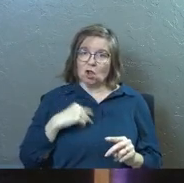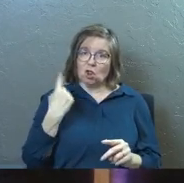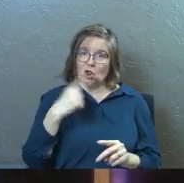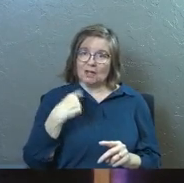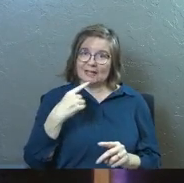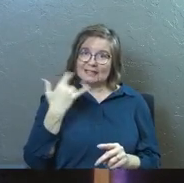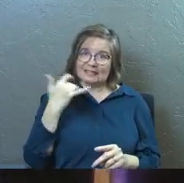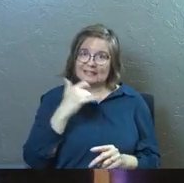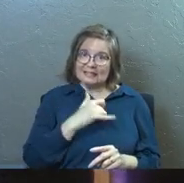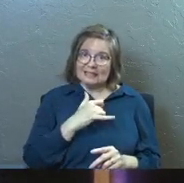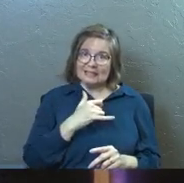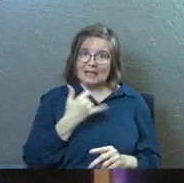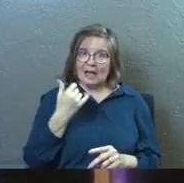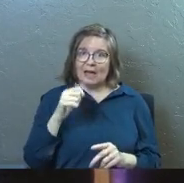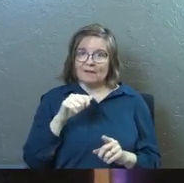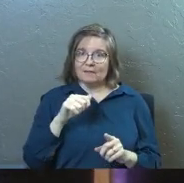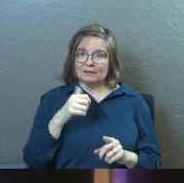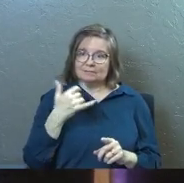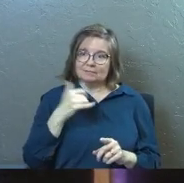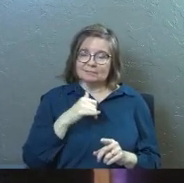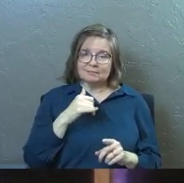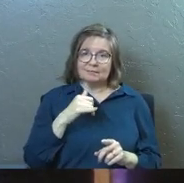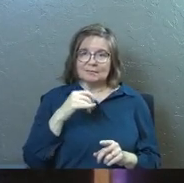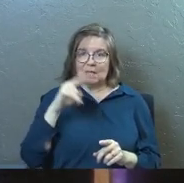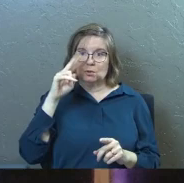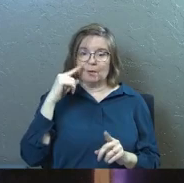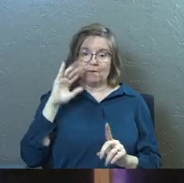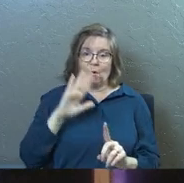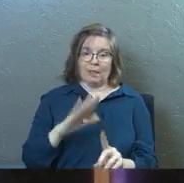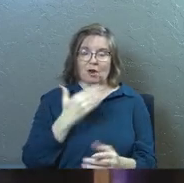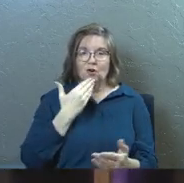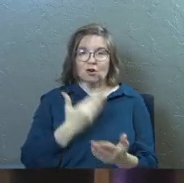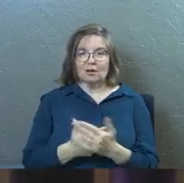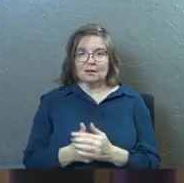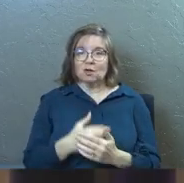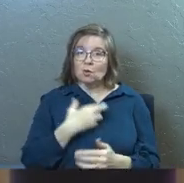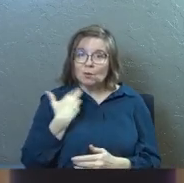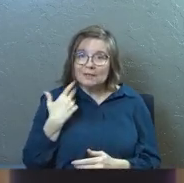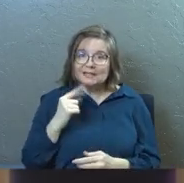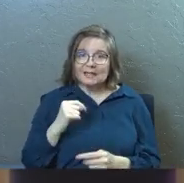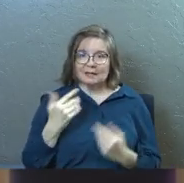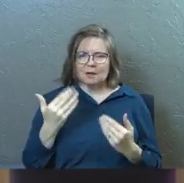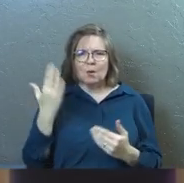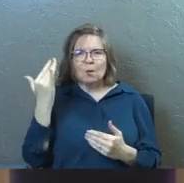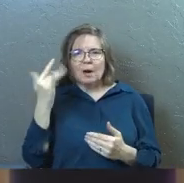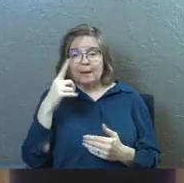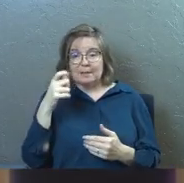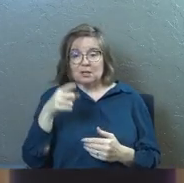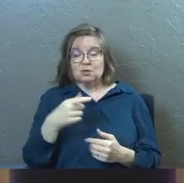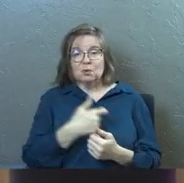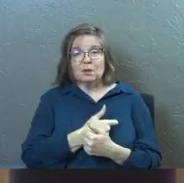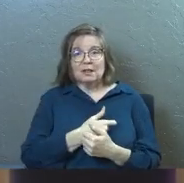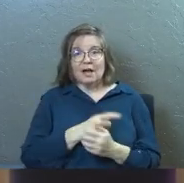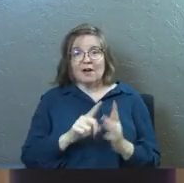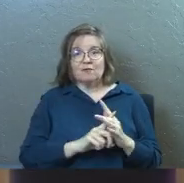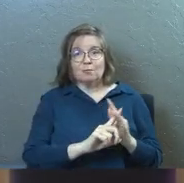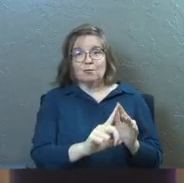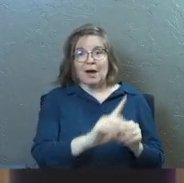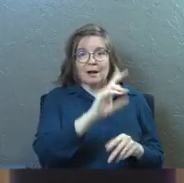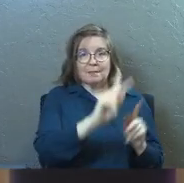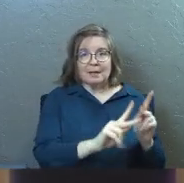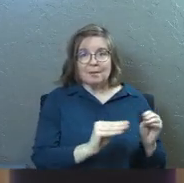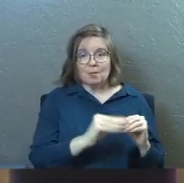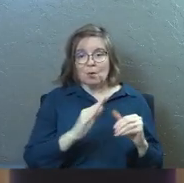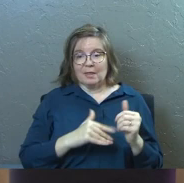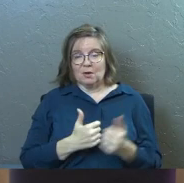looking silly and foolish and ignorant for their good. Risk it. Why? Because you love prodigals more than you